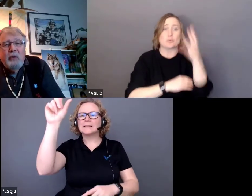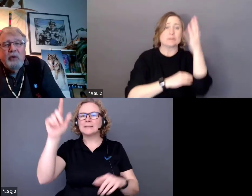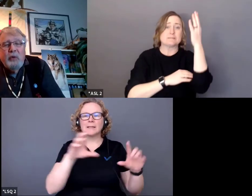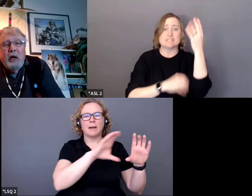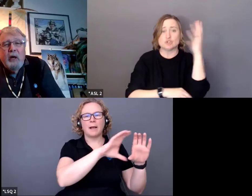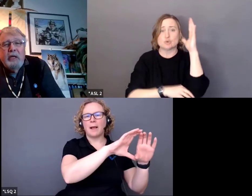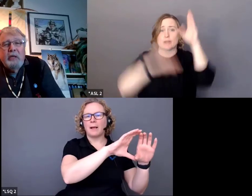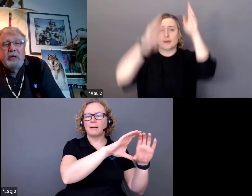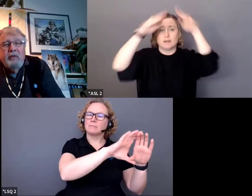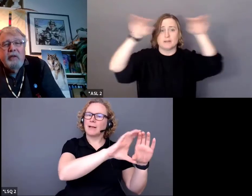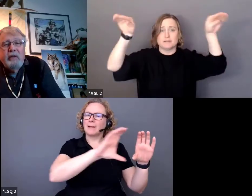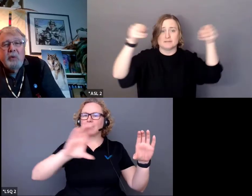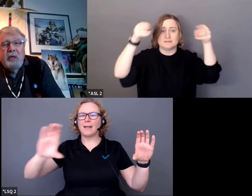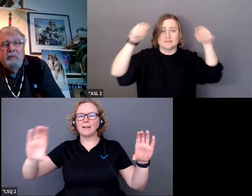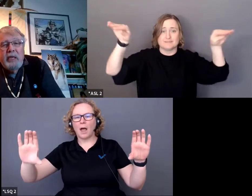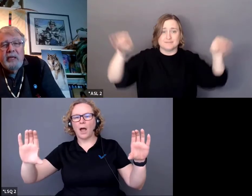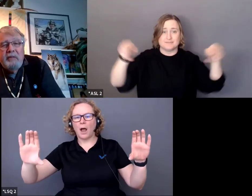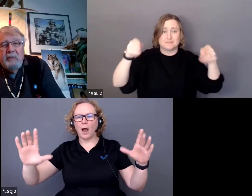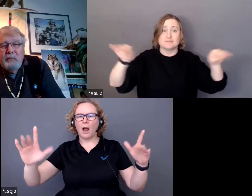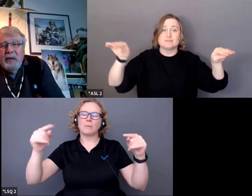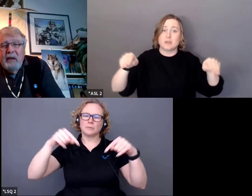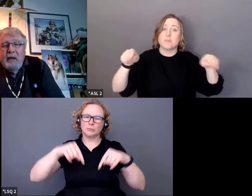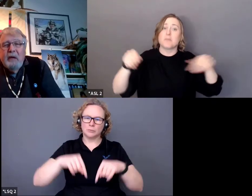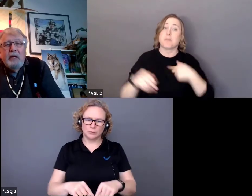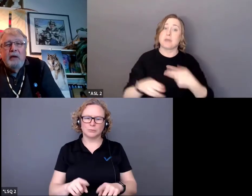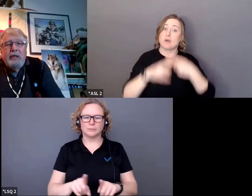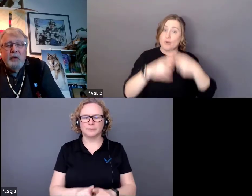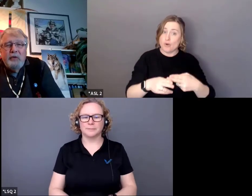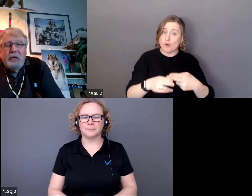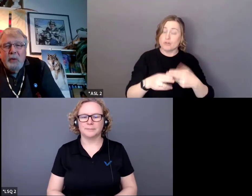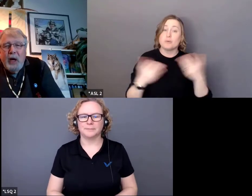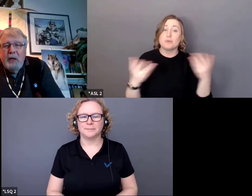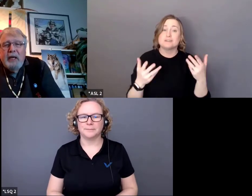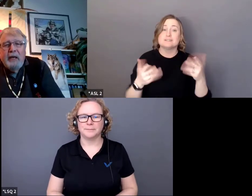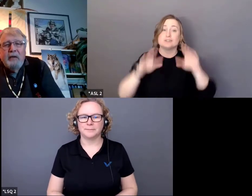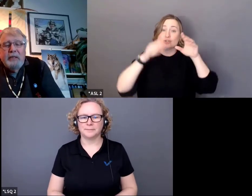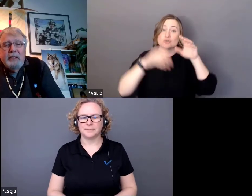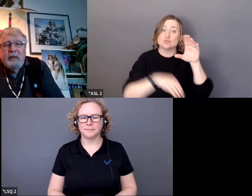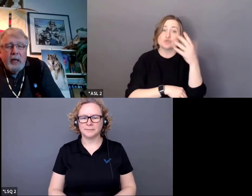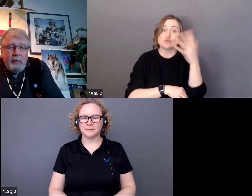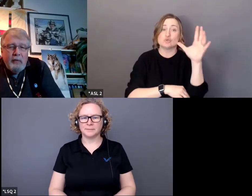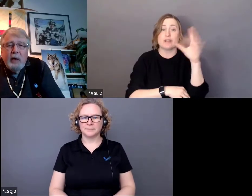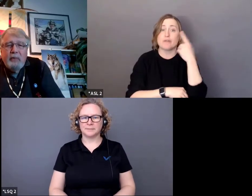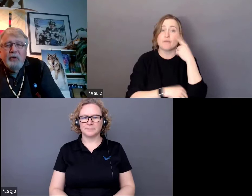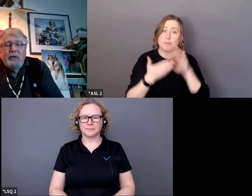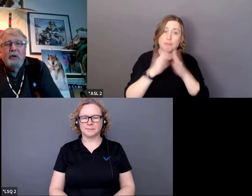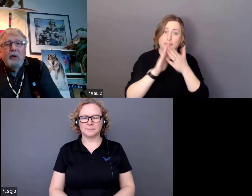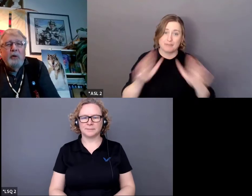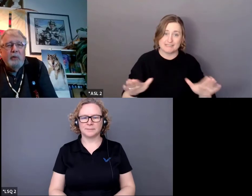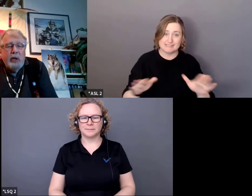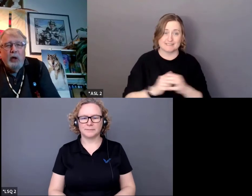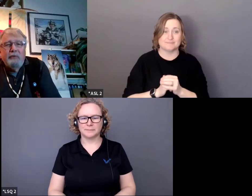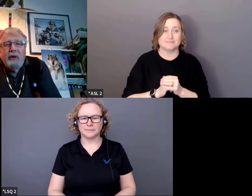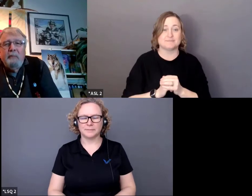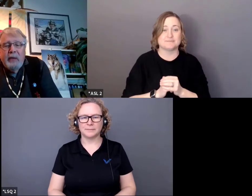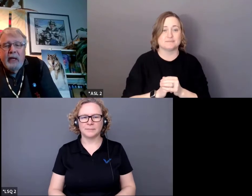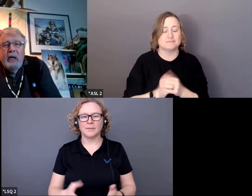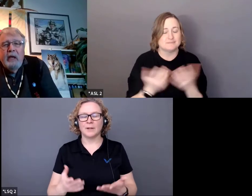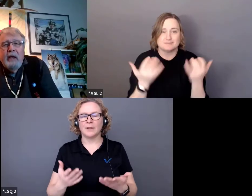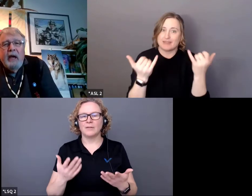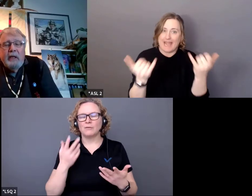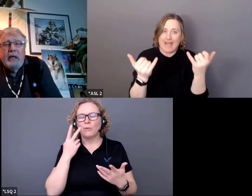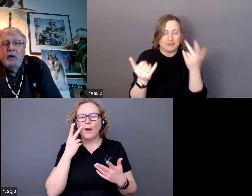might refer to in our teachings as a tree of peace. Lovely to see you all, and good to have the opportunity to know where we're all